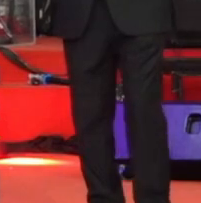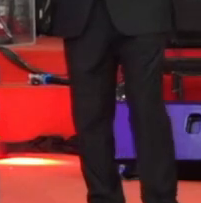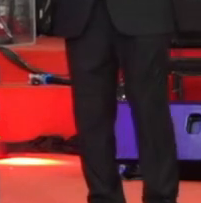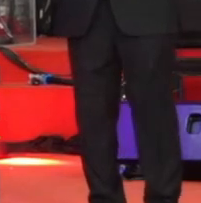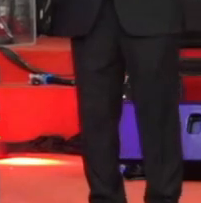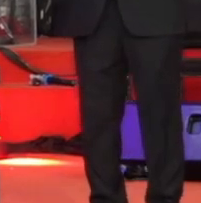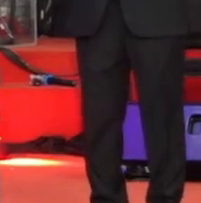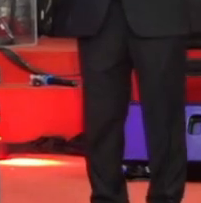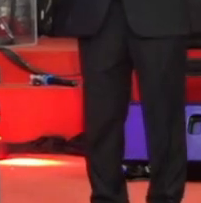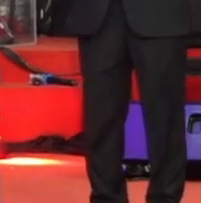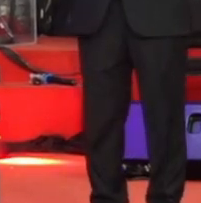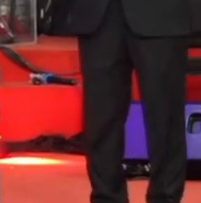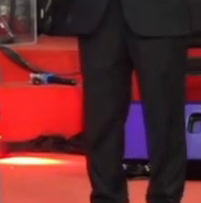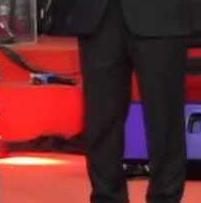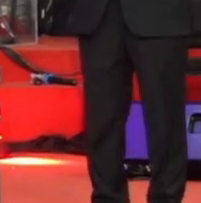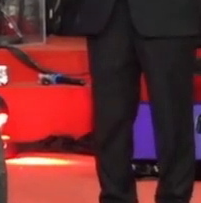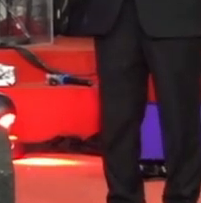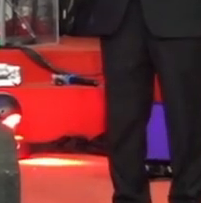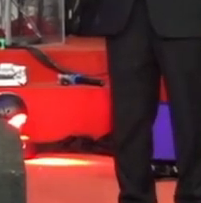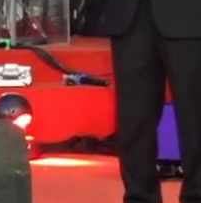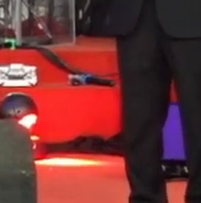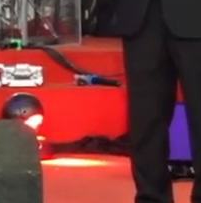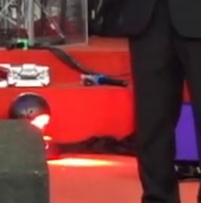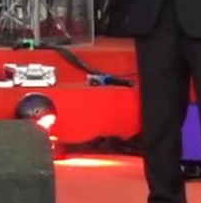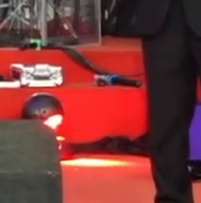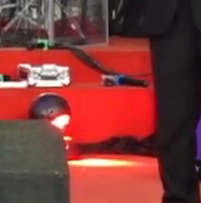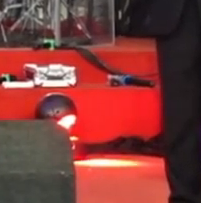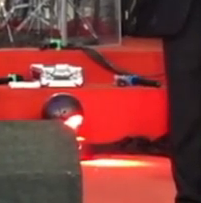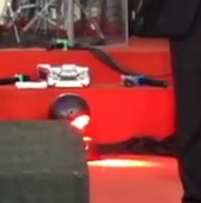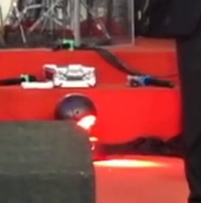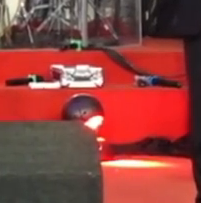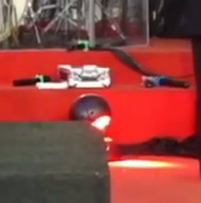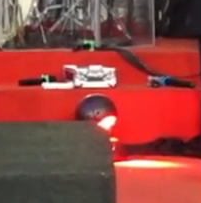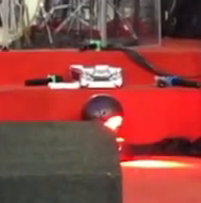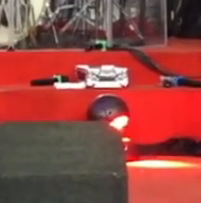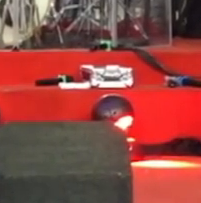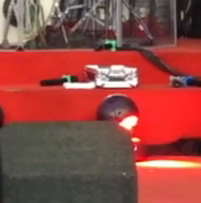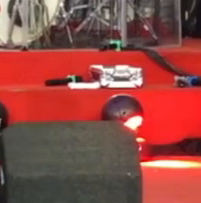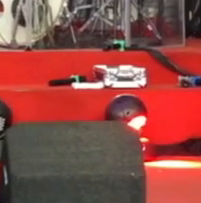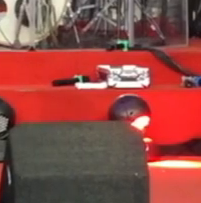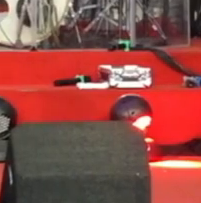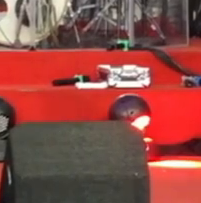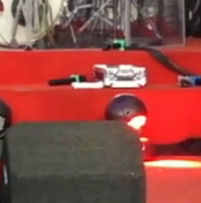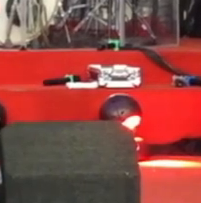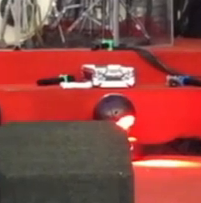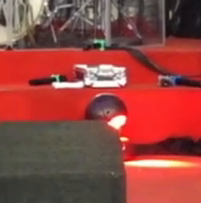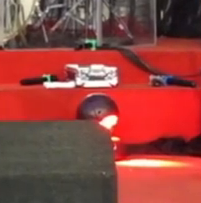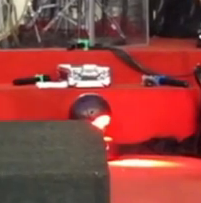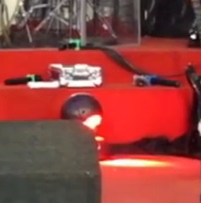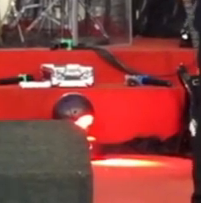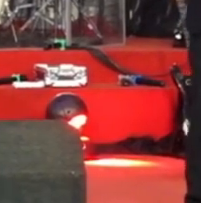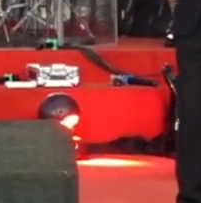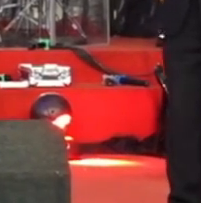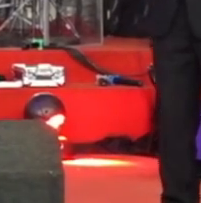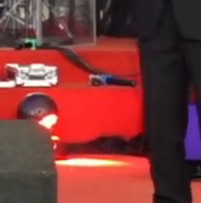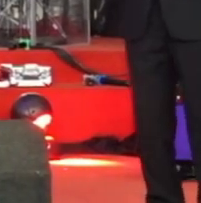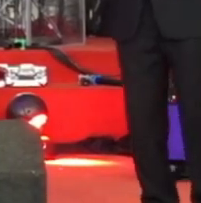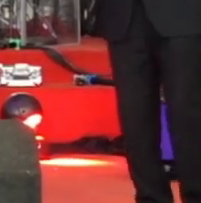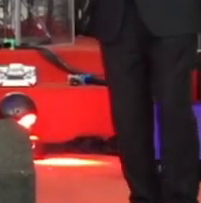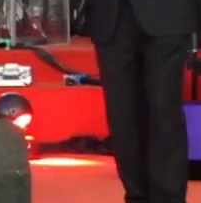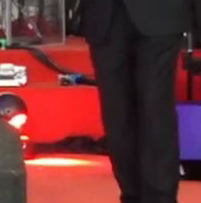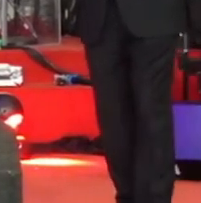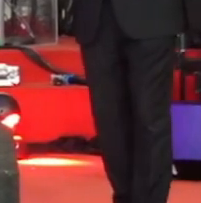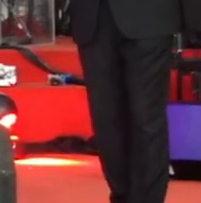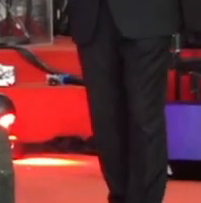just expressing words to convict your mind that I'm in a prayer place? Ama unatumia tu maneno kujishawishi kwamba uko mahali pa Mungu? Or